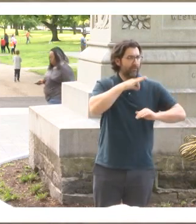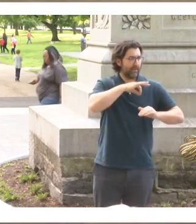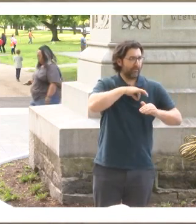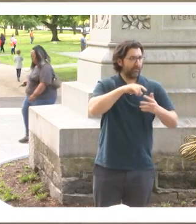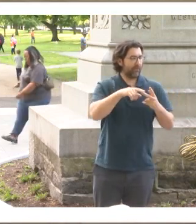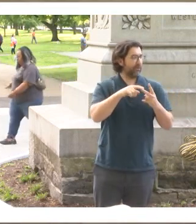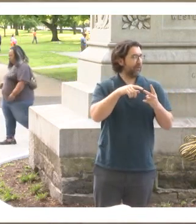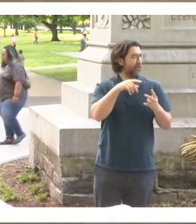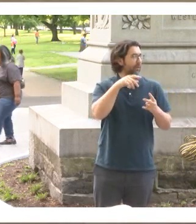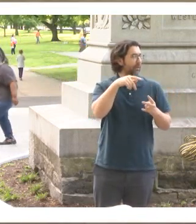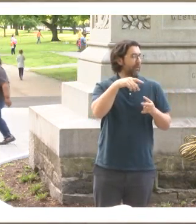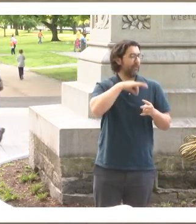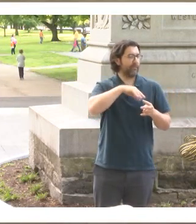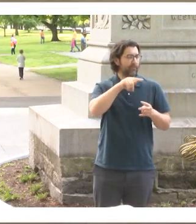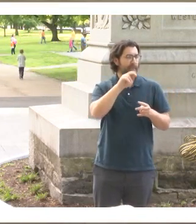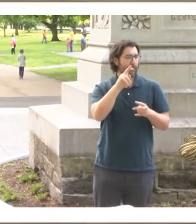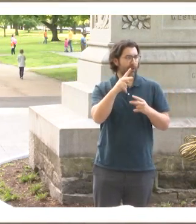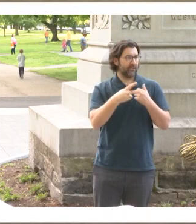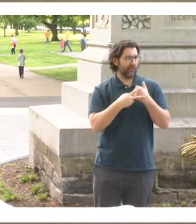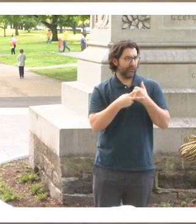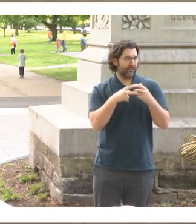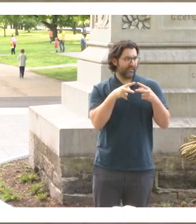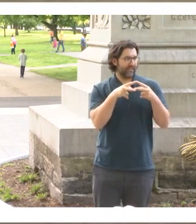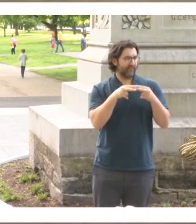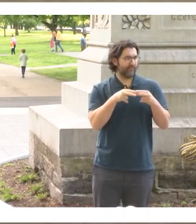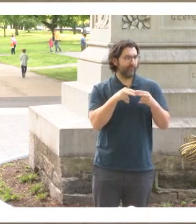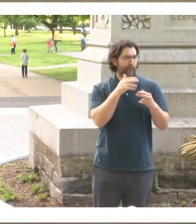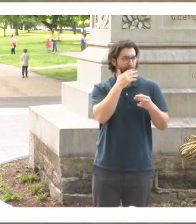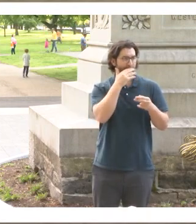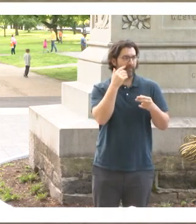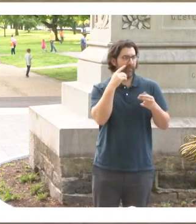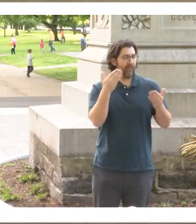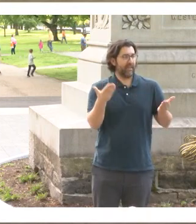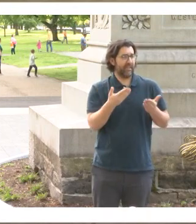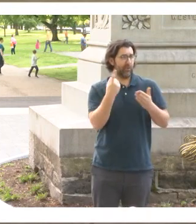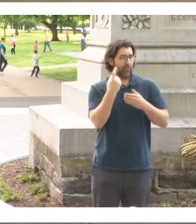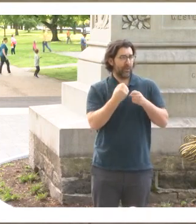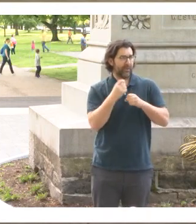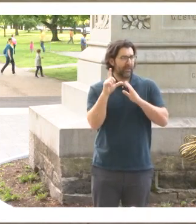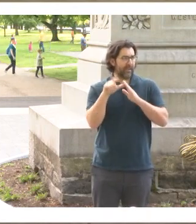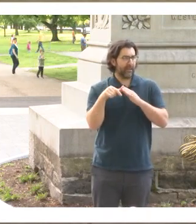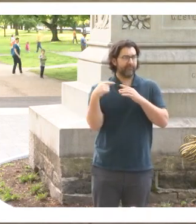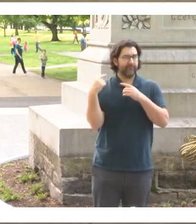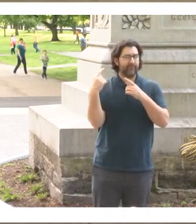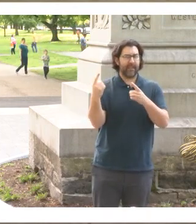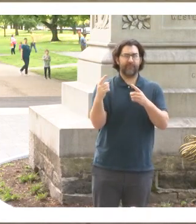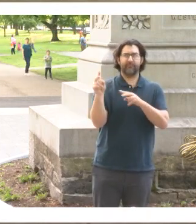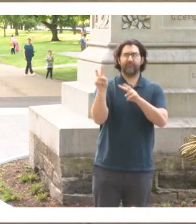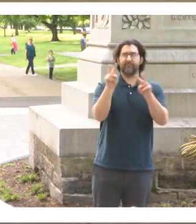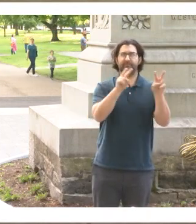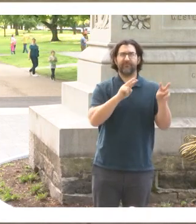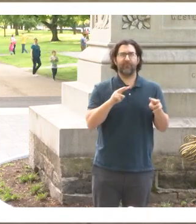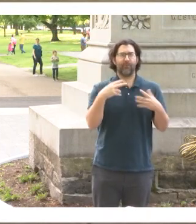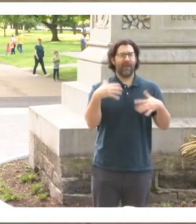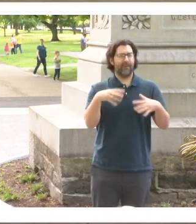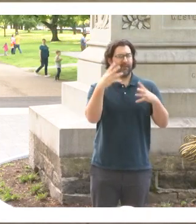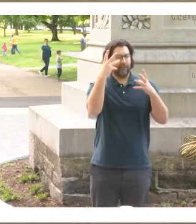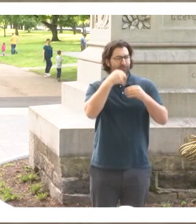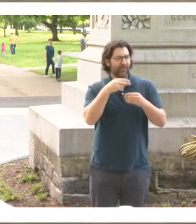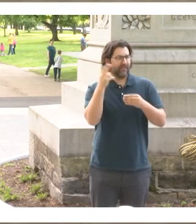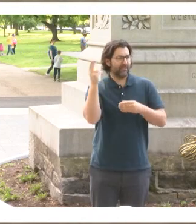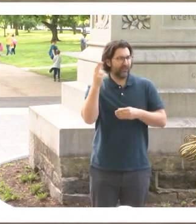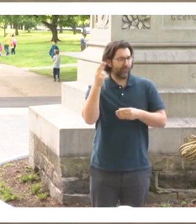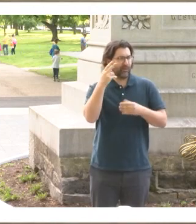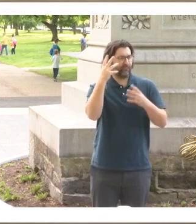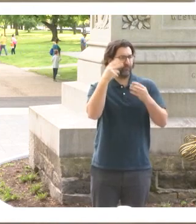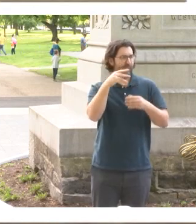Pittsburgh and the Pittsburgh Parks Conservancy. To be here almost a year later, amidst the beauty of this historic park,